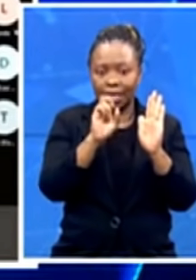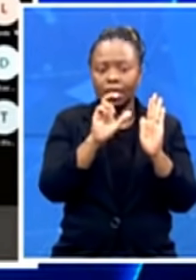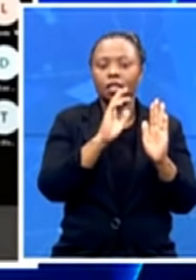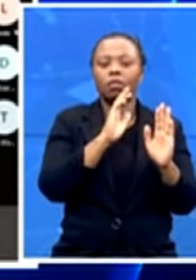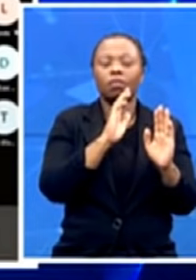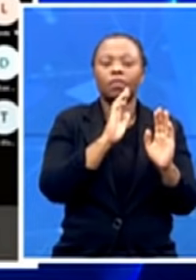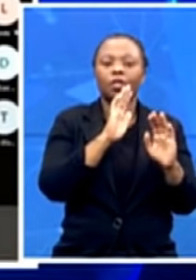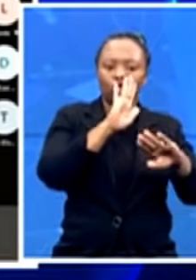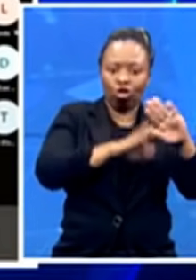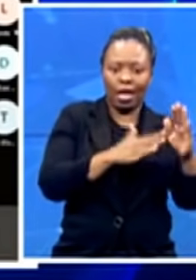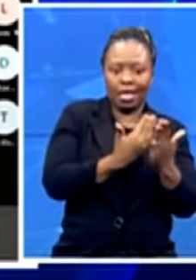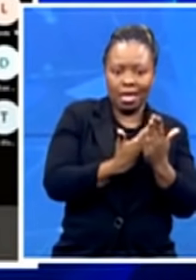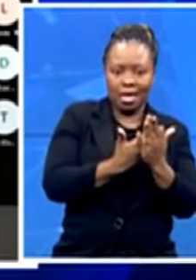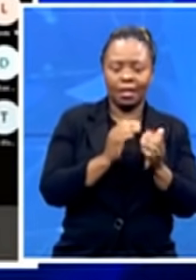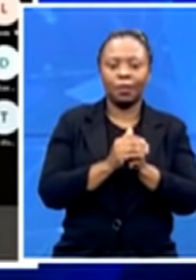May